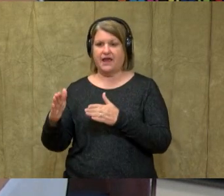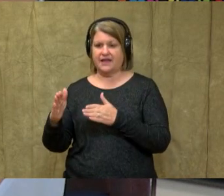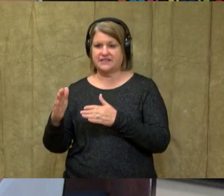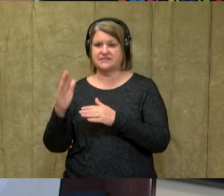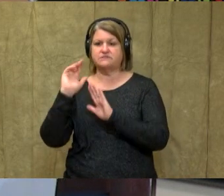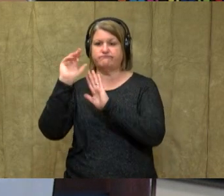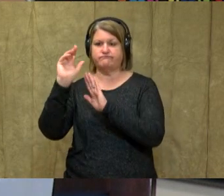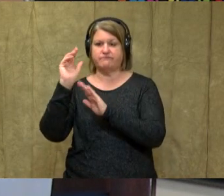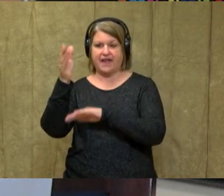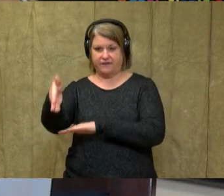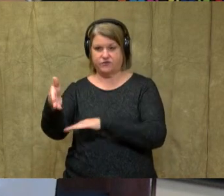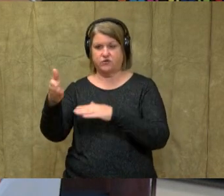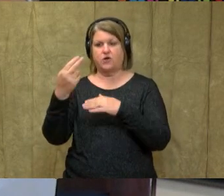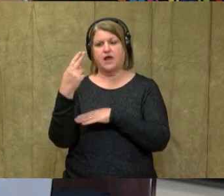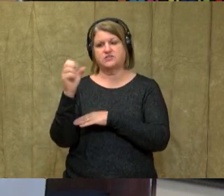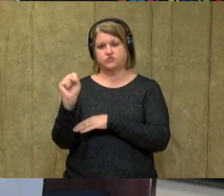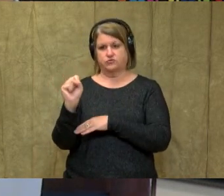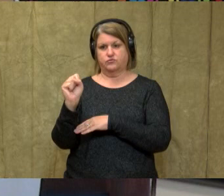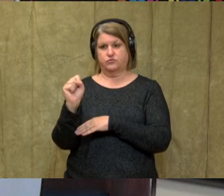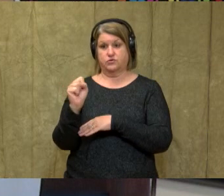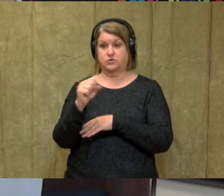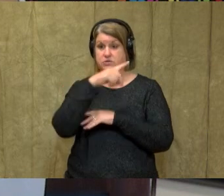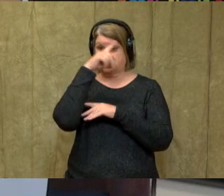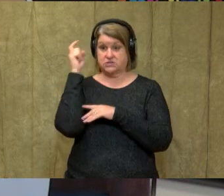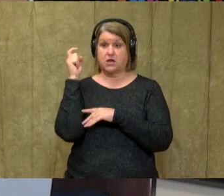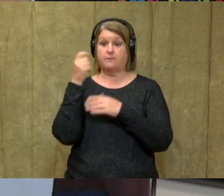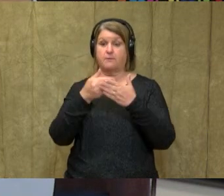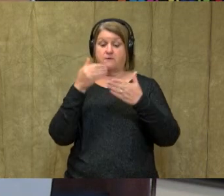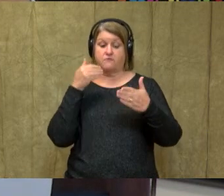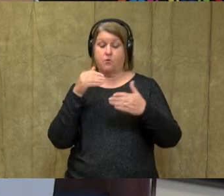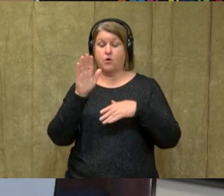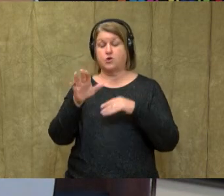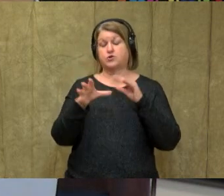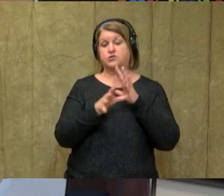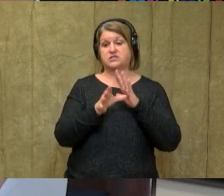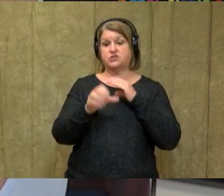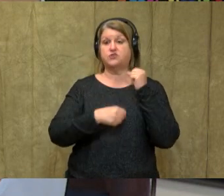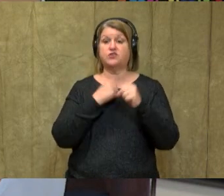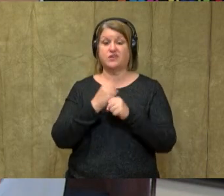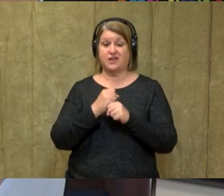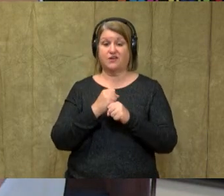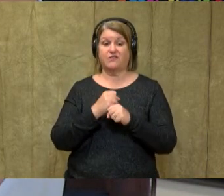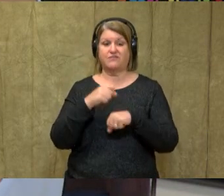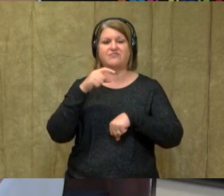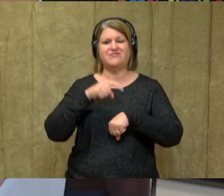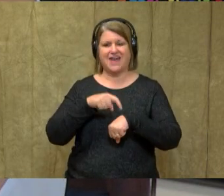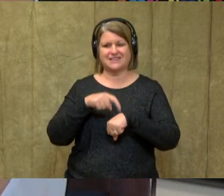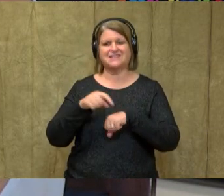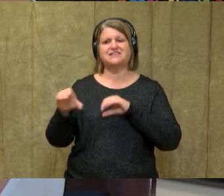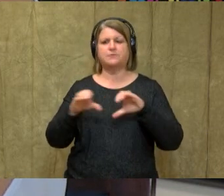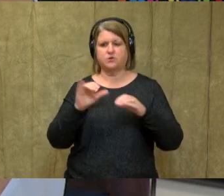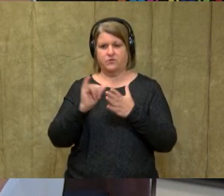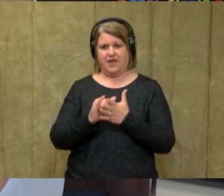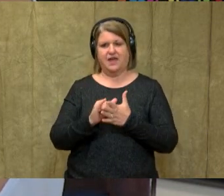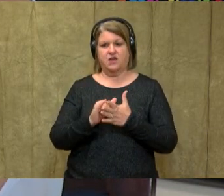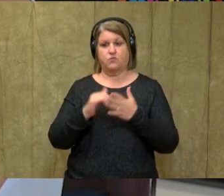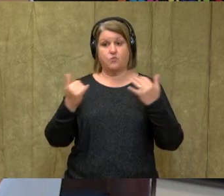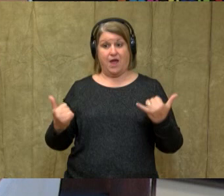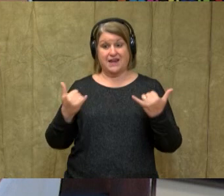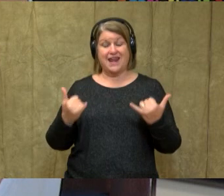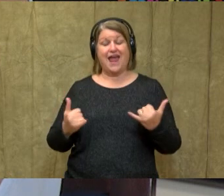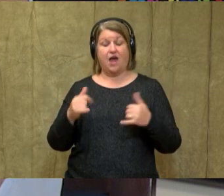school. So the summer prior to your senior year, that's when you need to do it. And right now, you need to be doing that